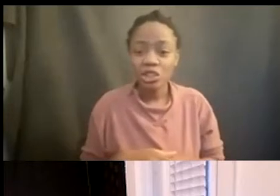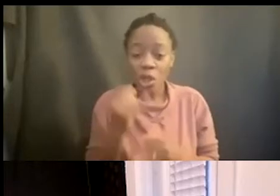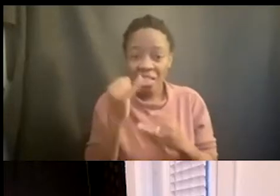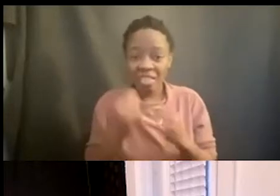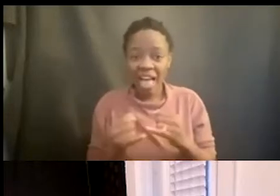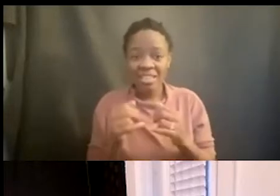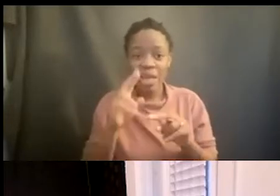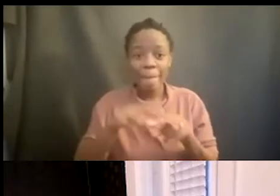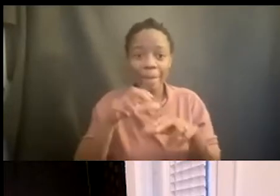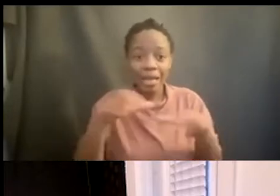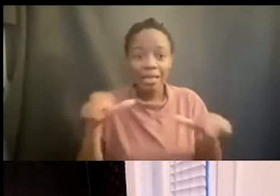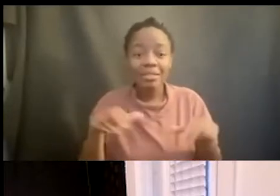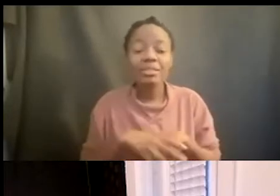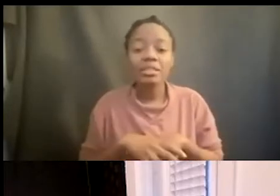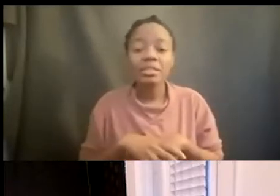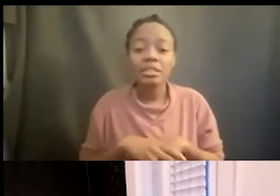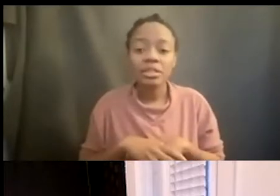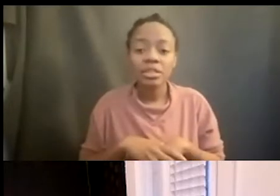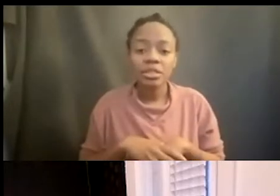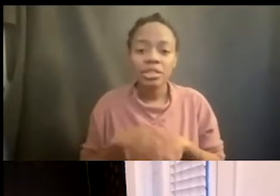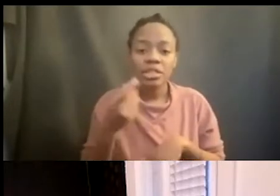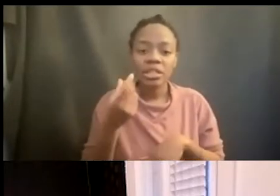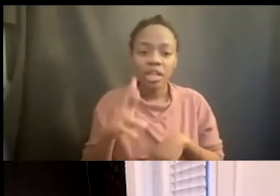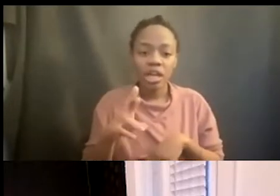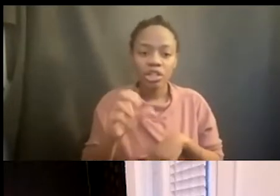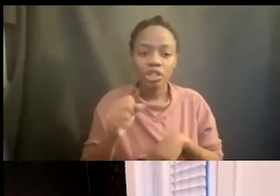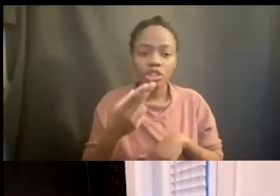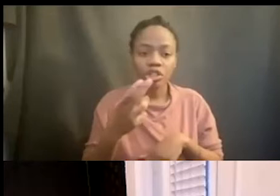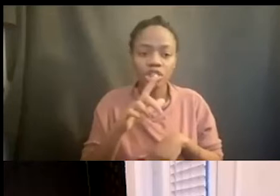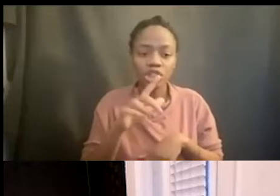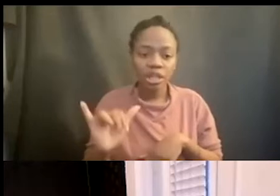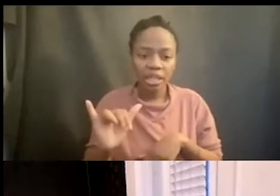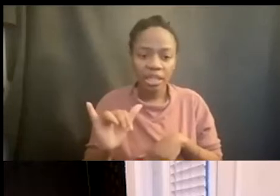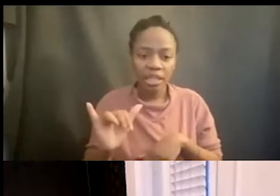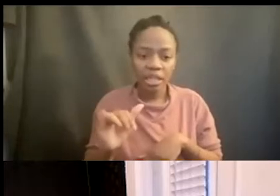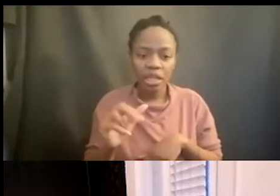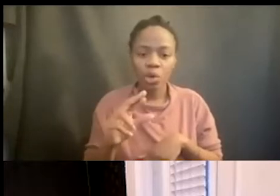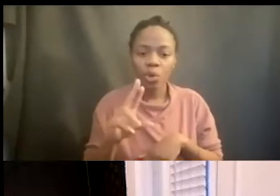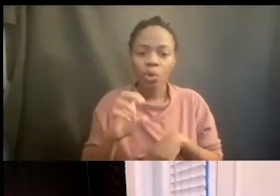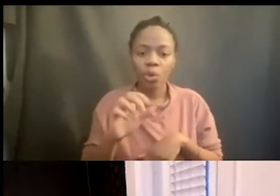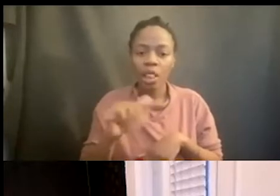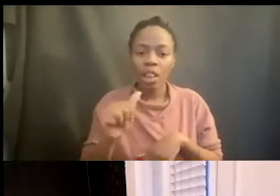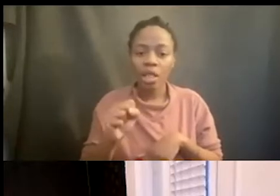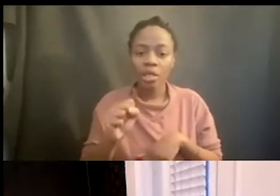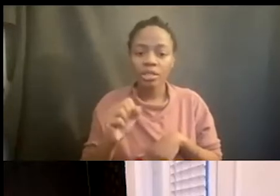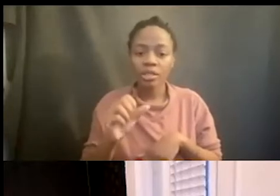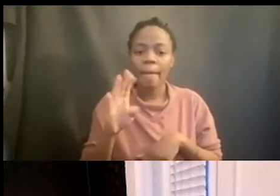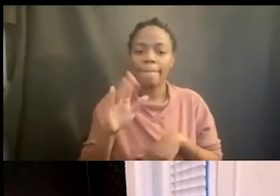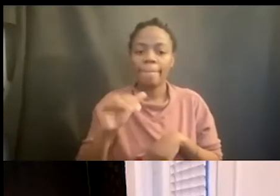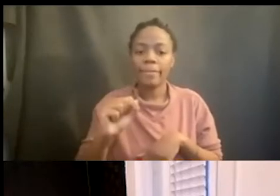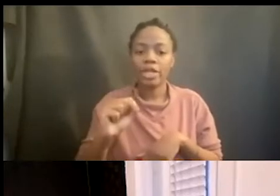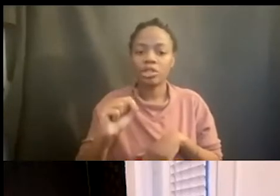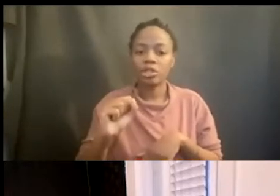panelist is Dr. Shelly Ruelas Bishop. If you can share a little bit of your background and how